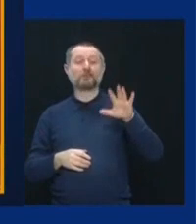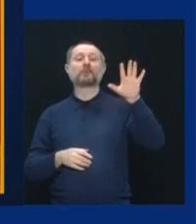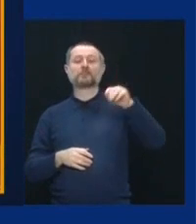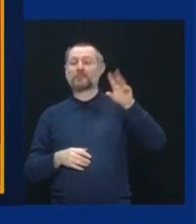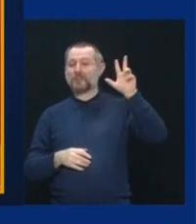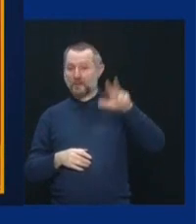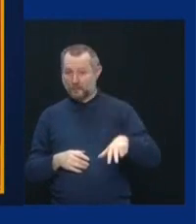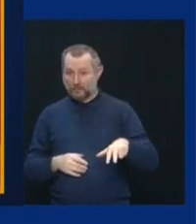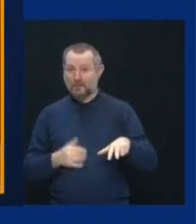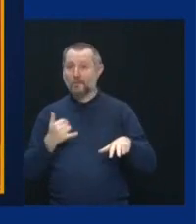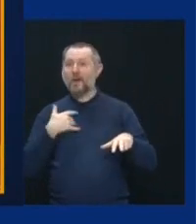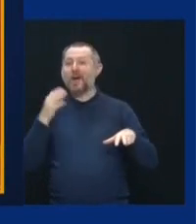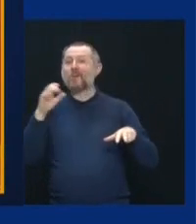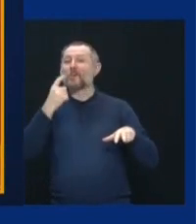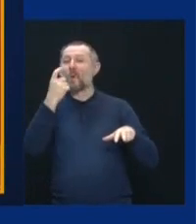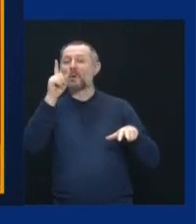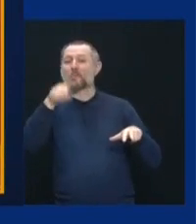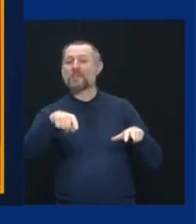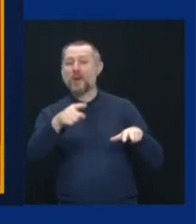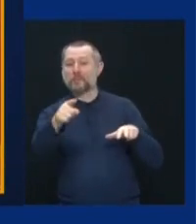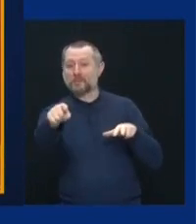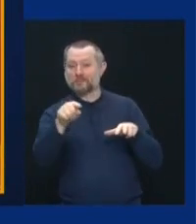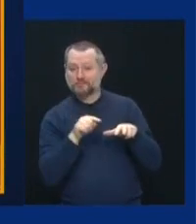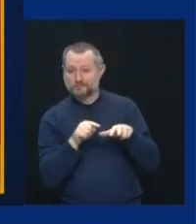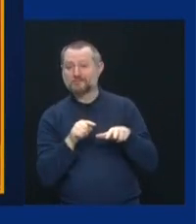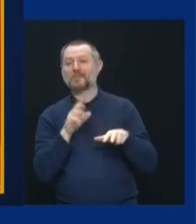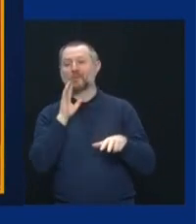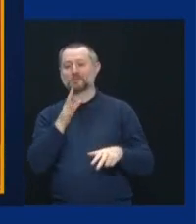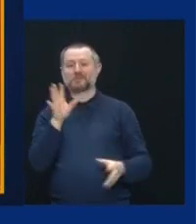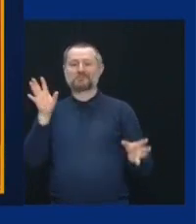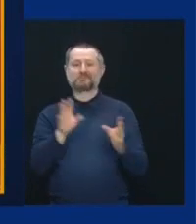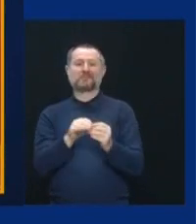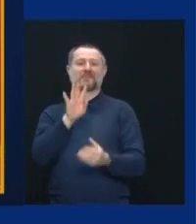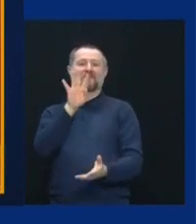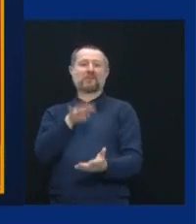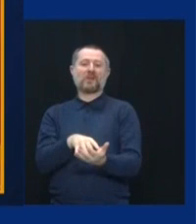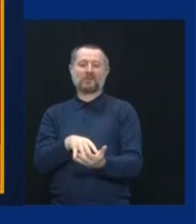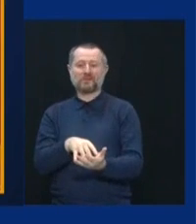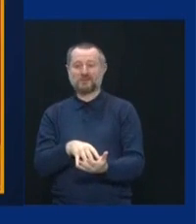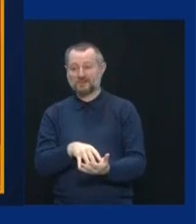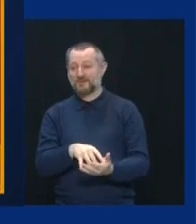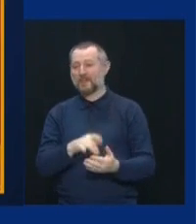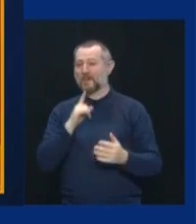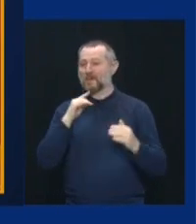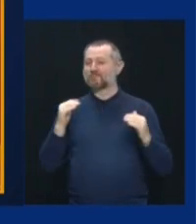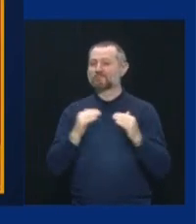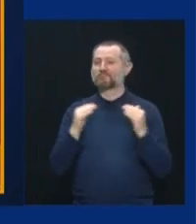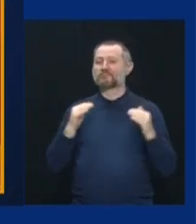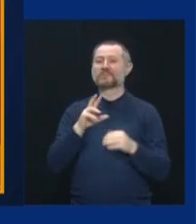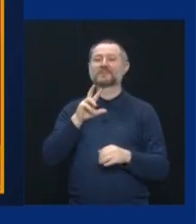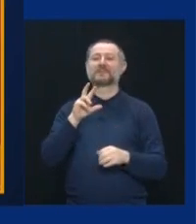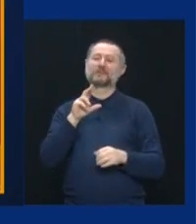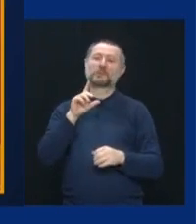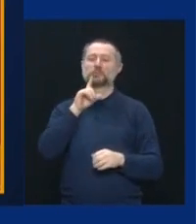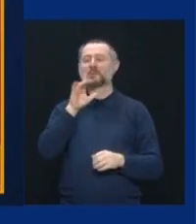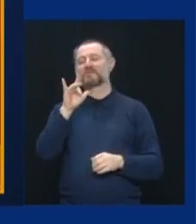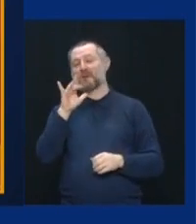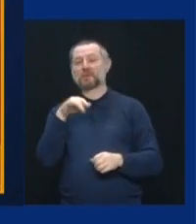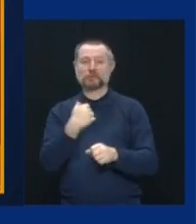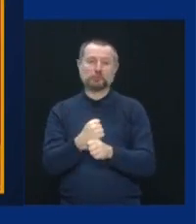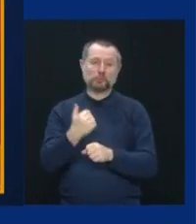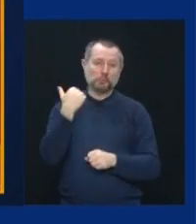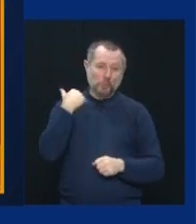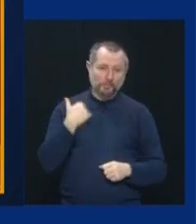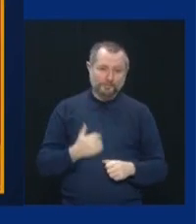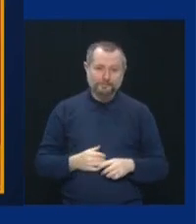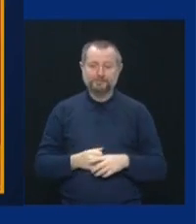With the additional 1,000 that we're asking for, would get you to about the level of officers that were in the system about 25 years ago,